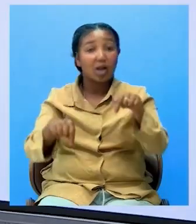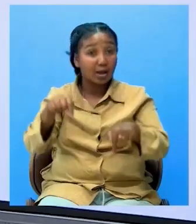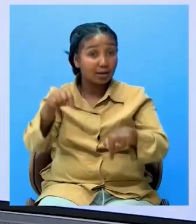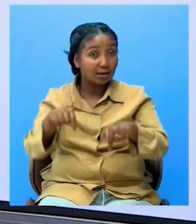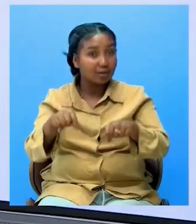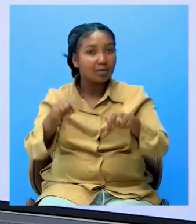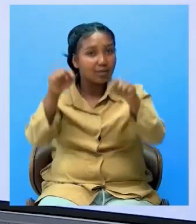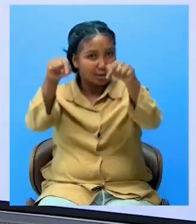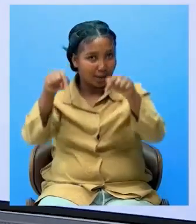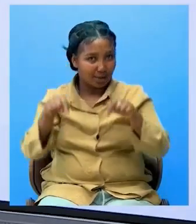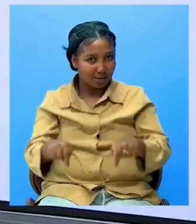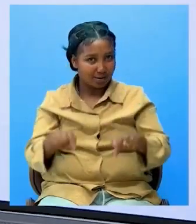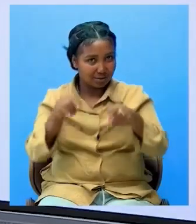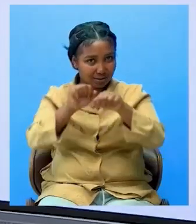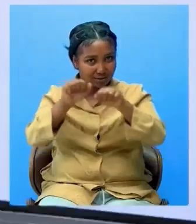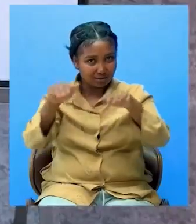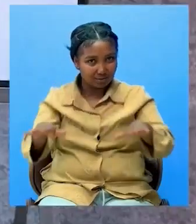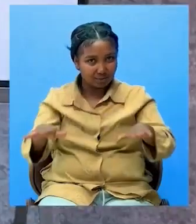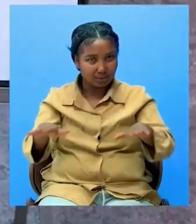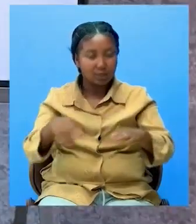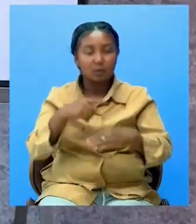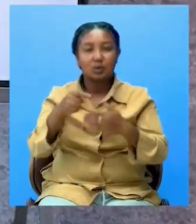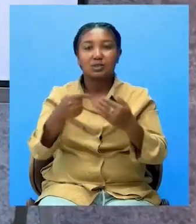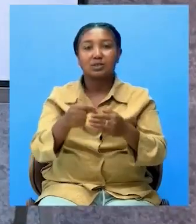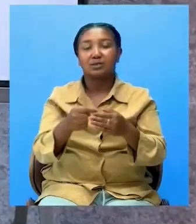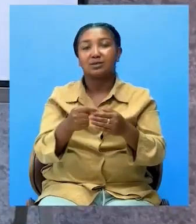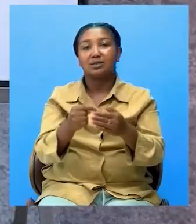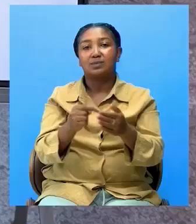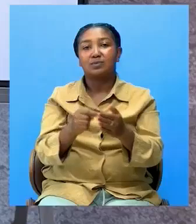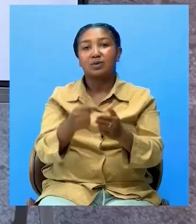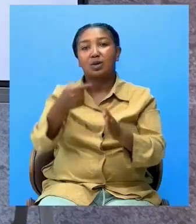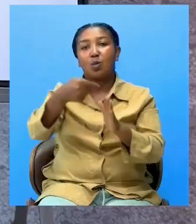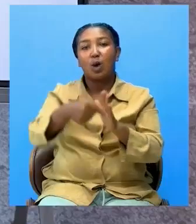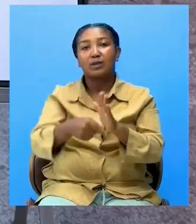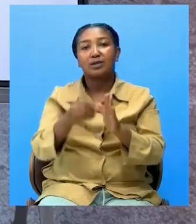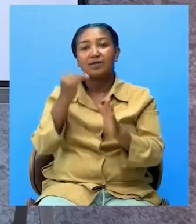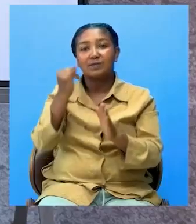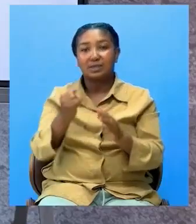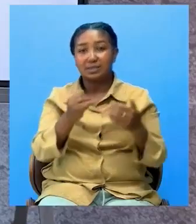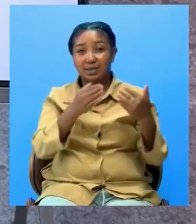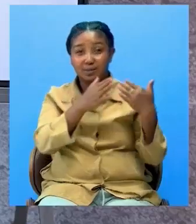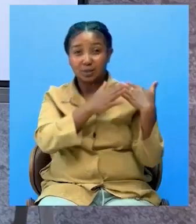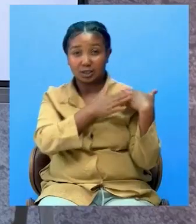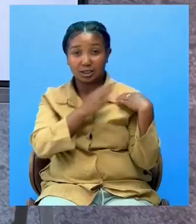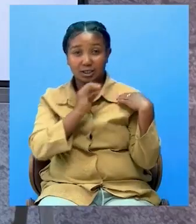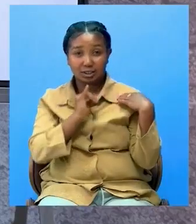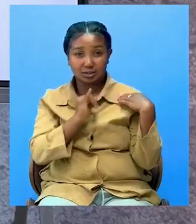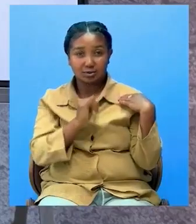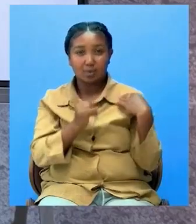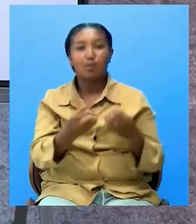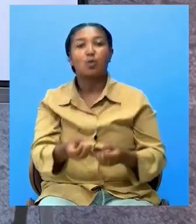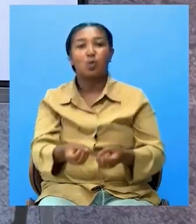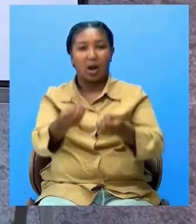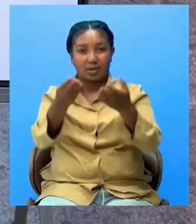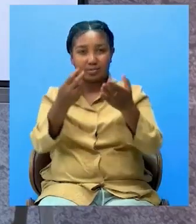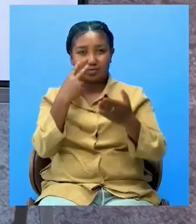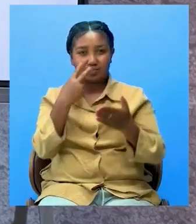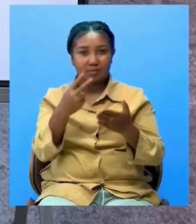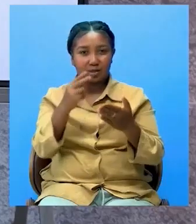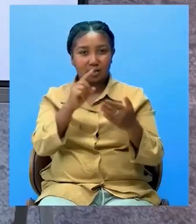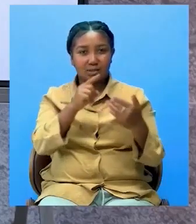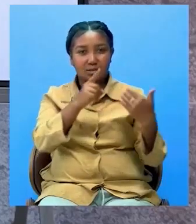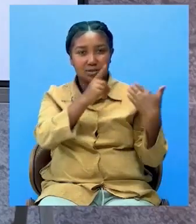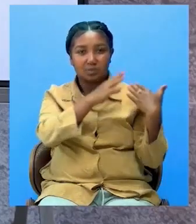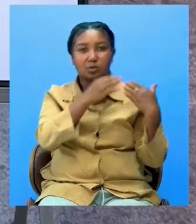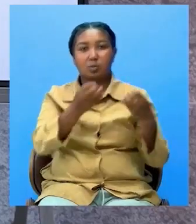that clear? Nice. So in this sense, what if the subject is plural? If the subject